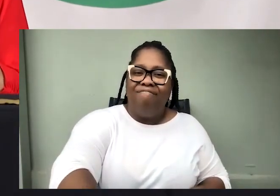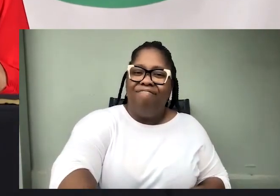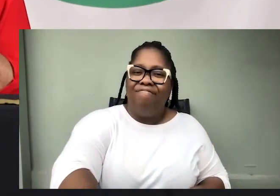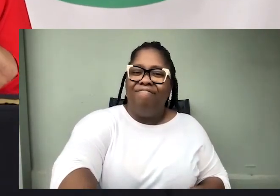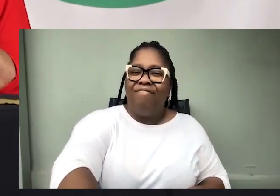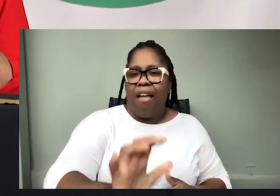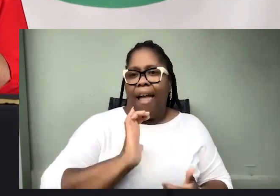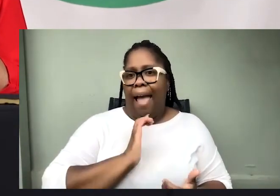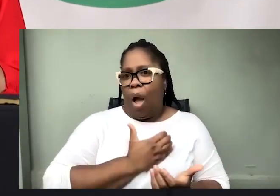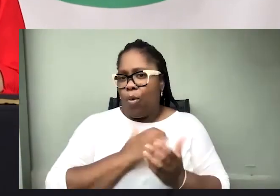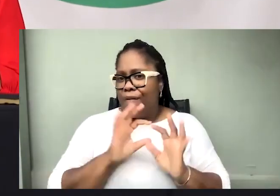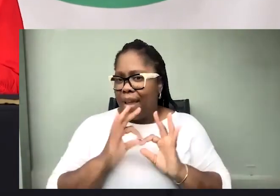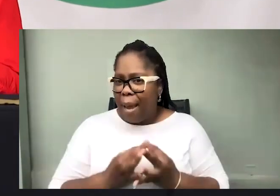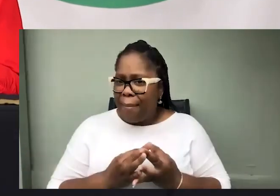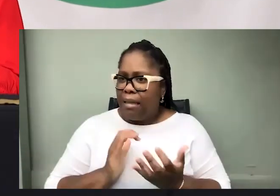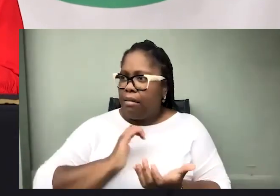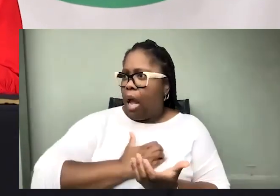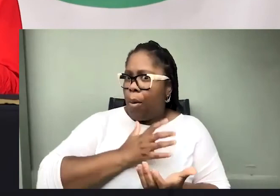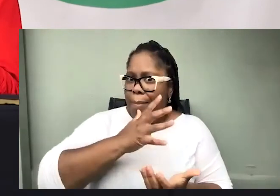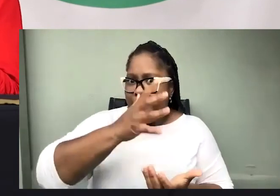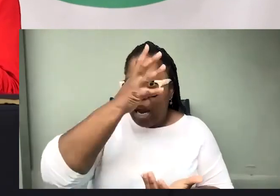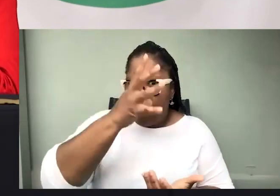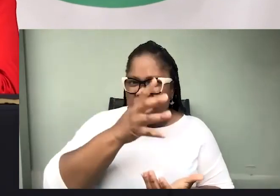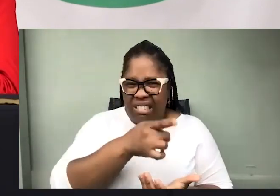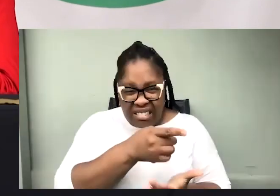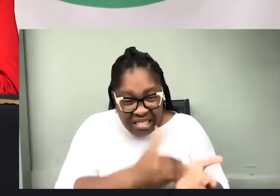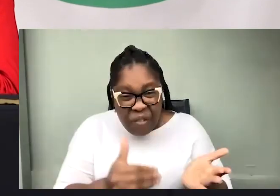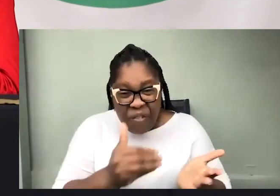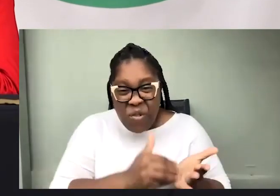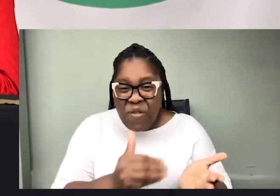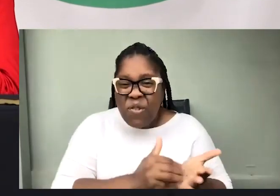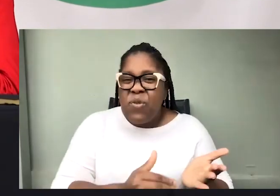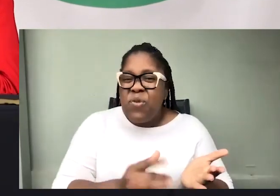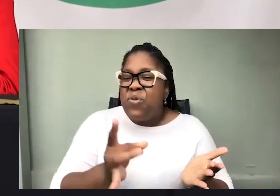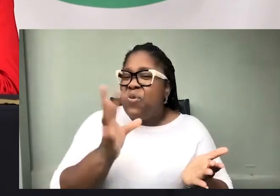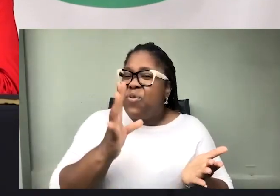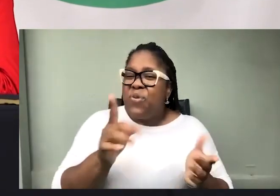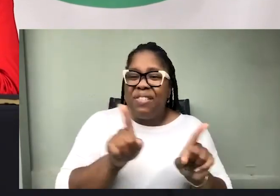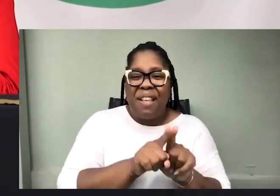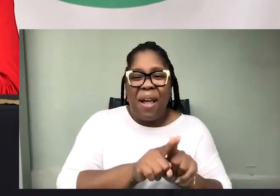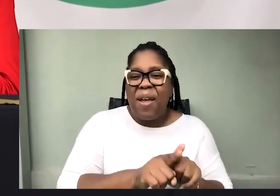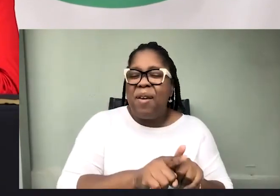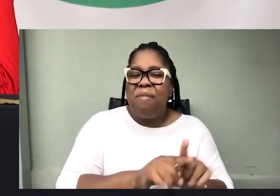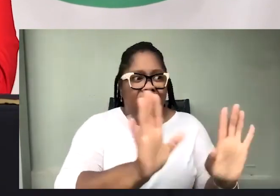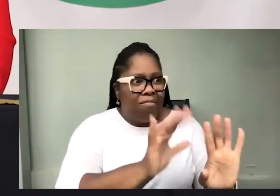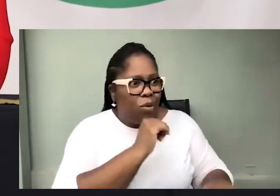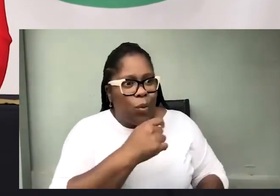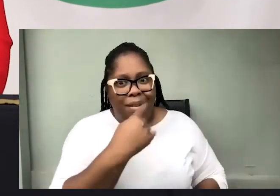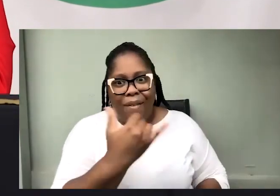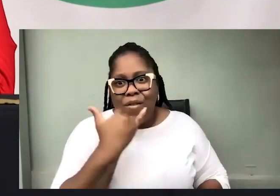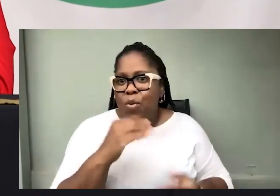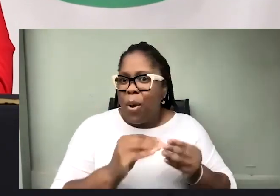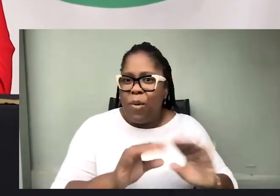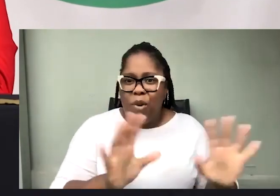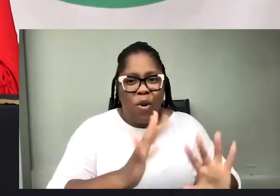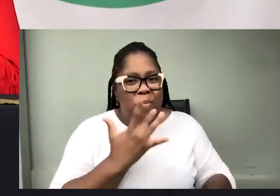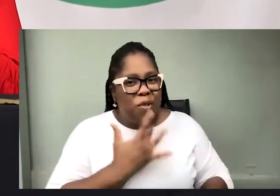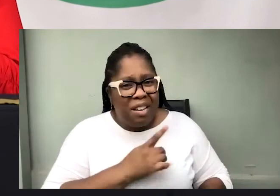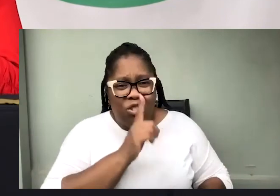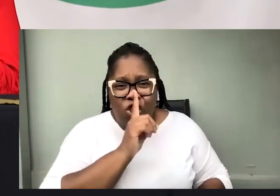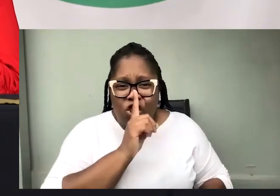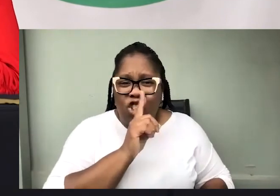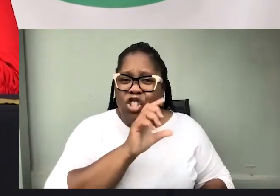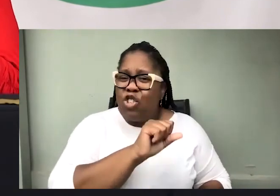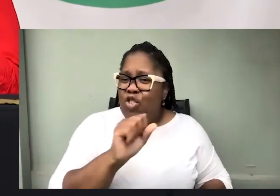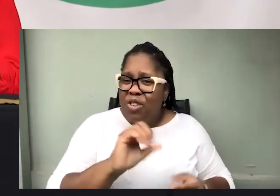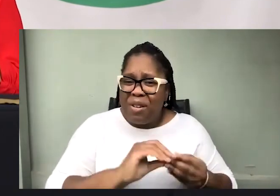own parents, to continue to echo over and over the same thing. Don't give your phone numbers out. Don't give your birth dates out,